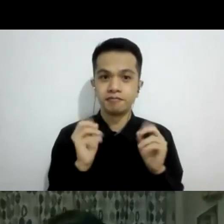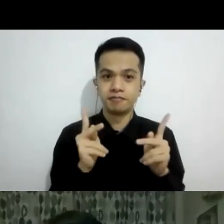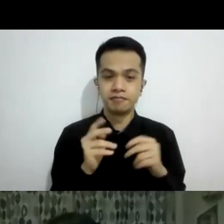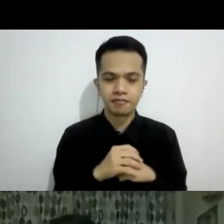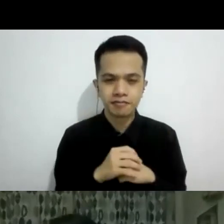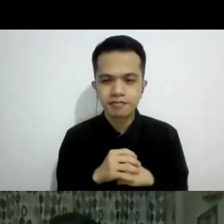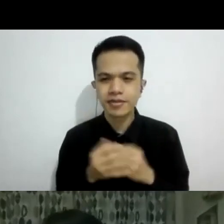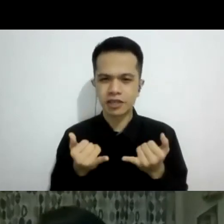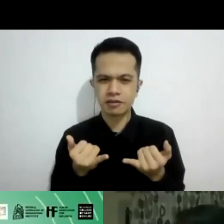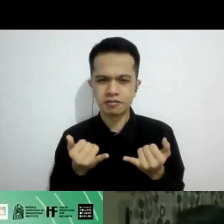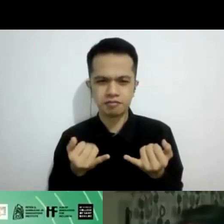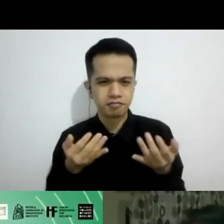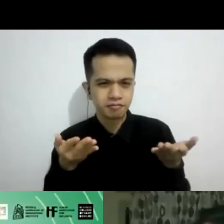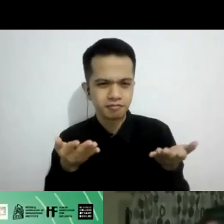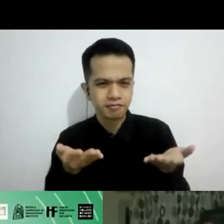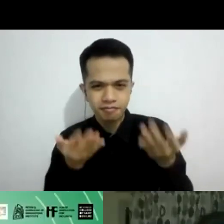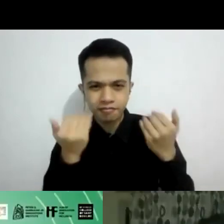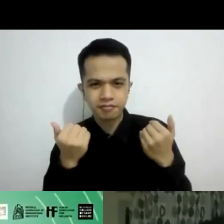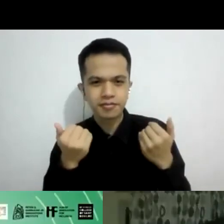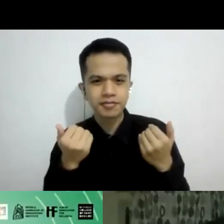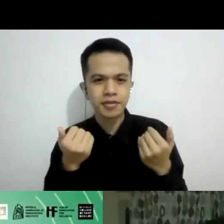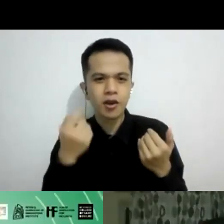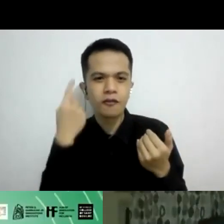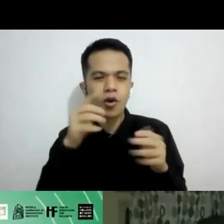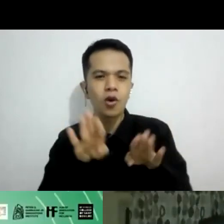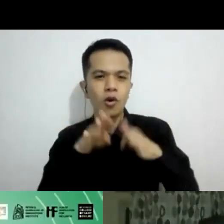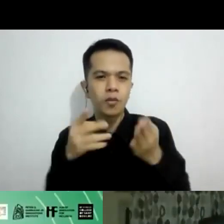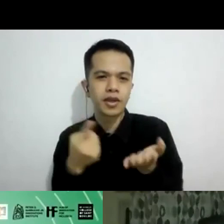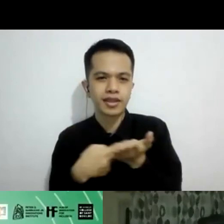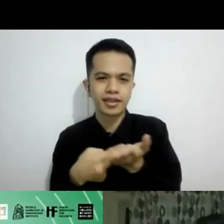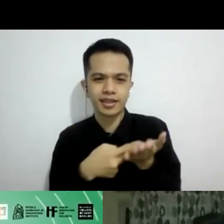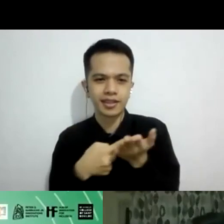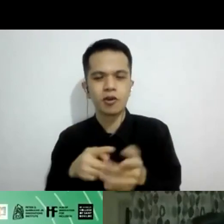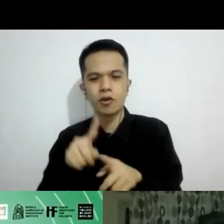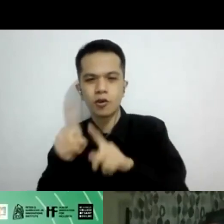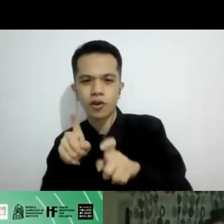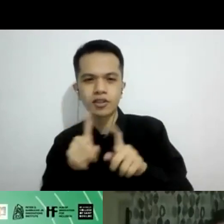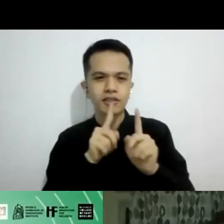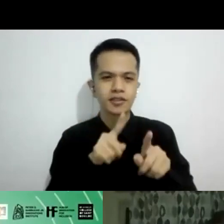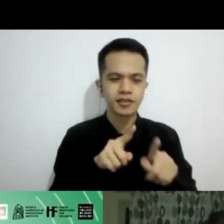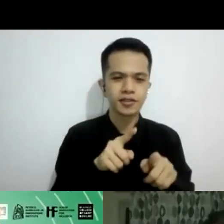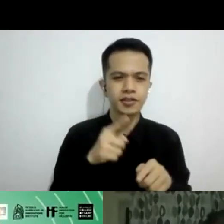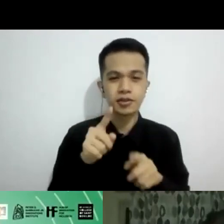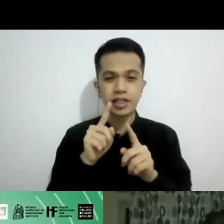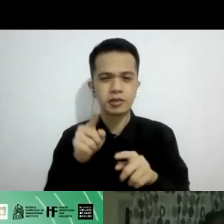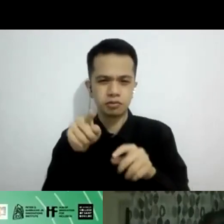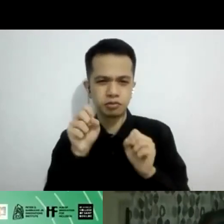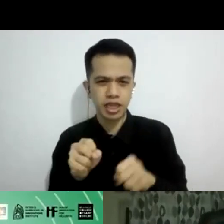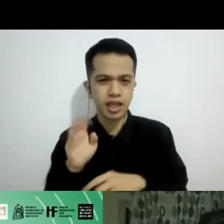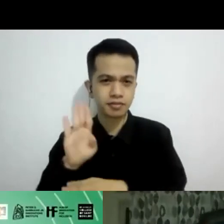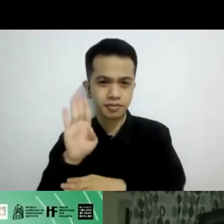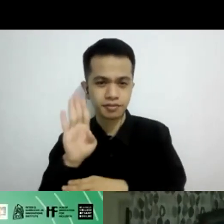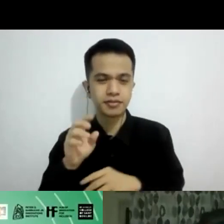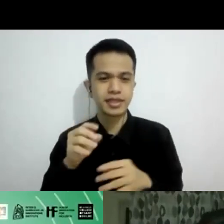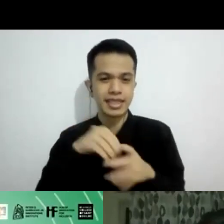like to invite all of you to our open forum or Q&A. To ask your questions, you may click the raise hand option